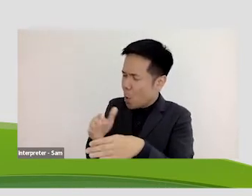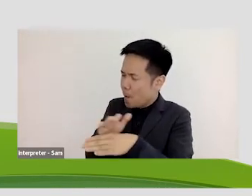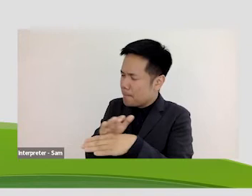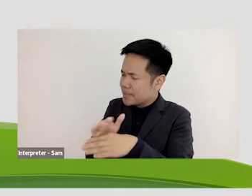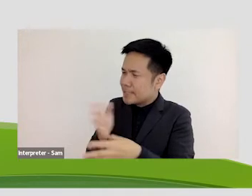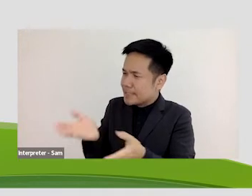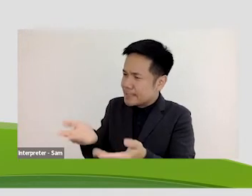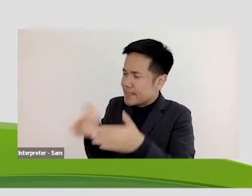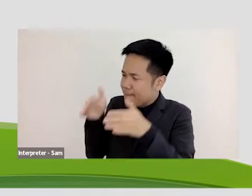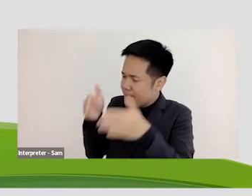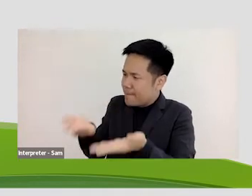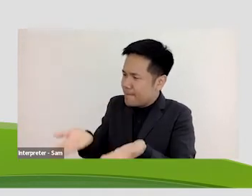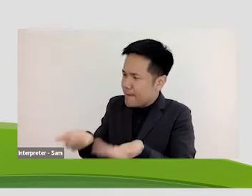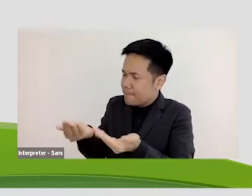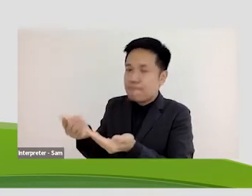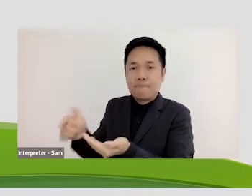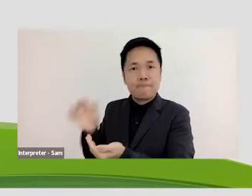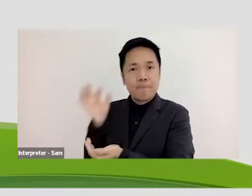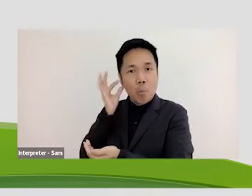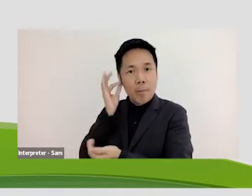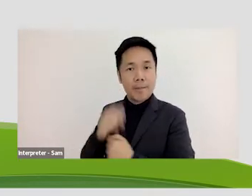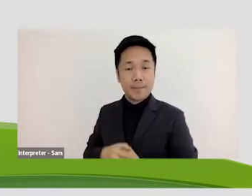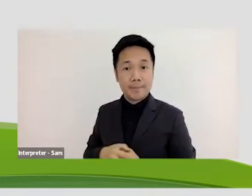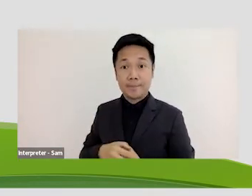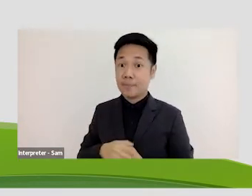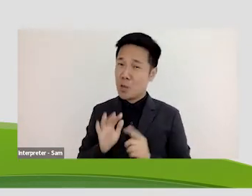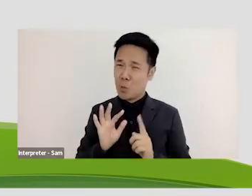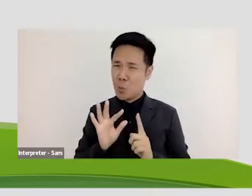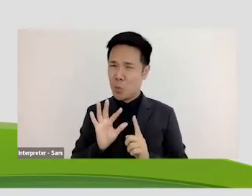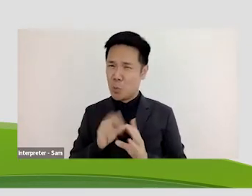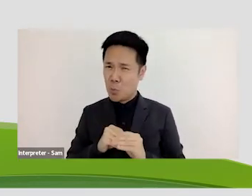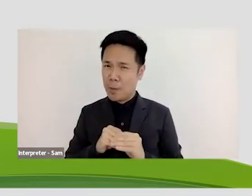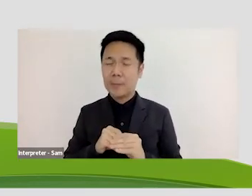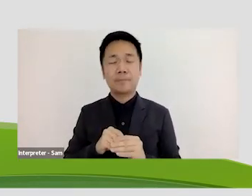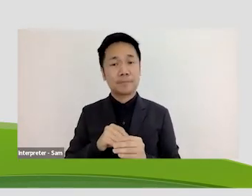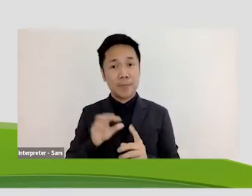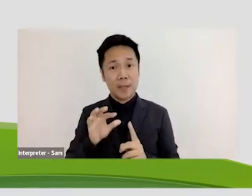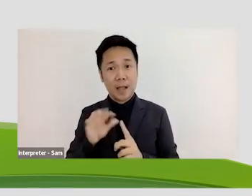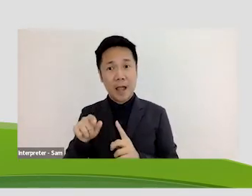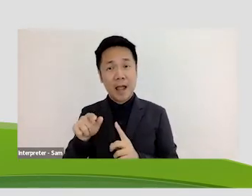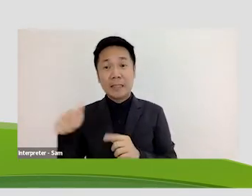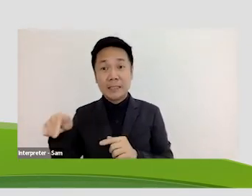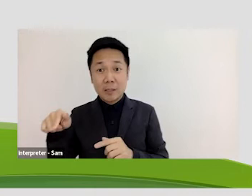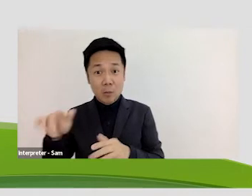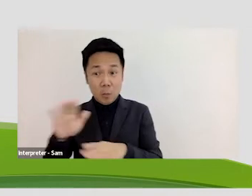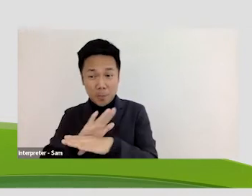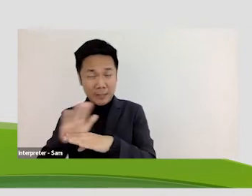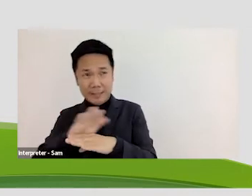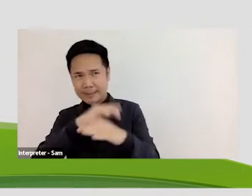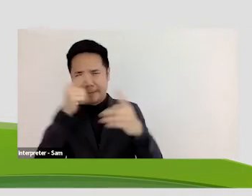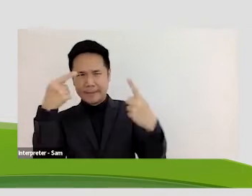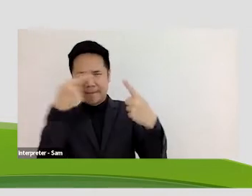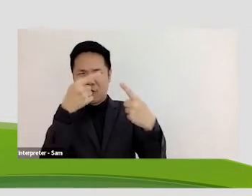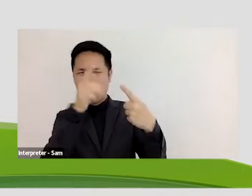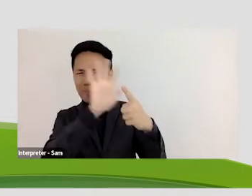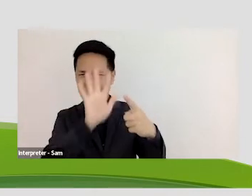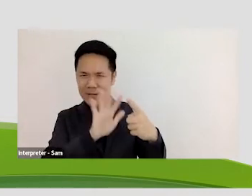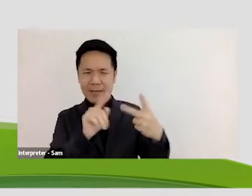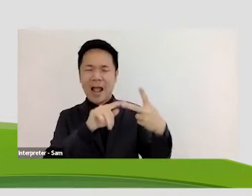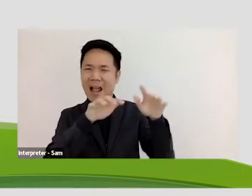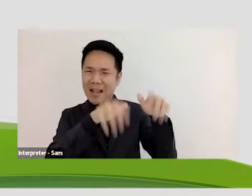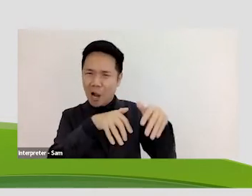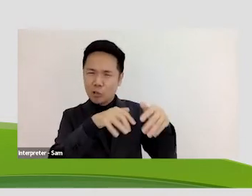medium enterprises, particularly in sectors that promote disaster, climate resilient agriculture